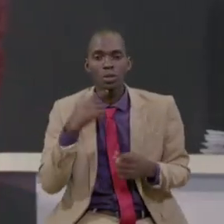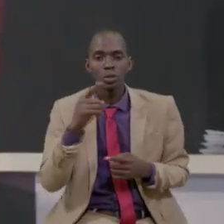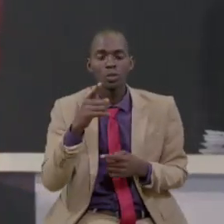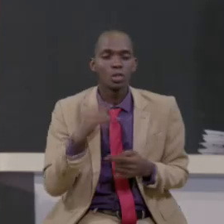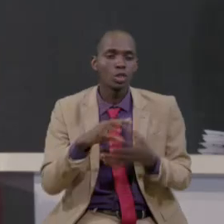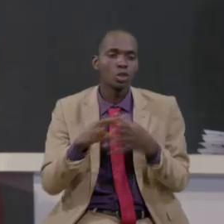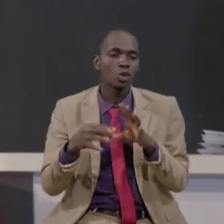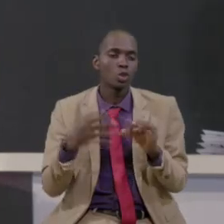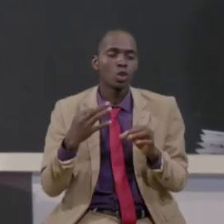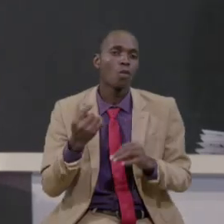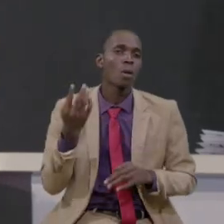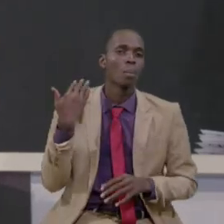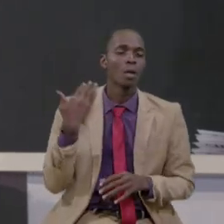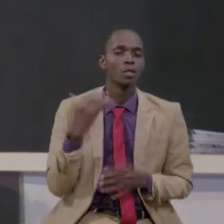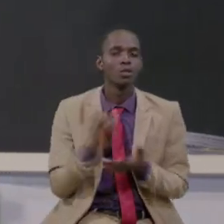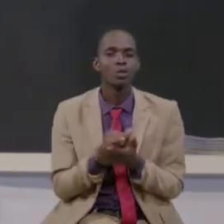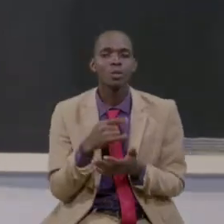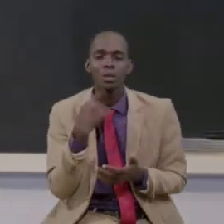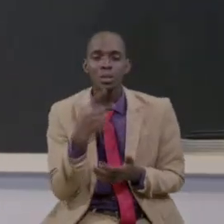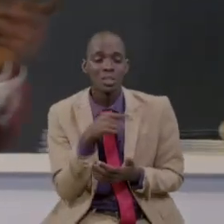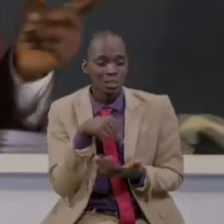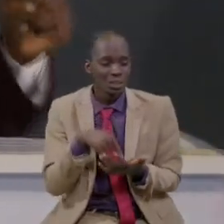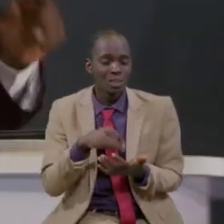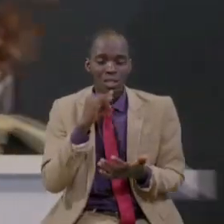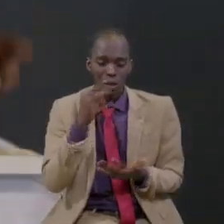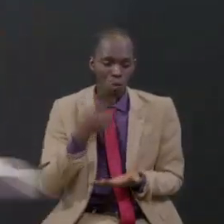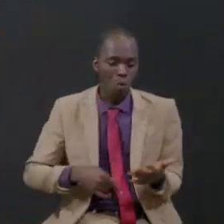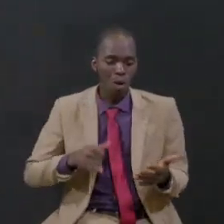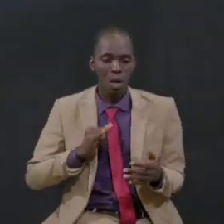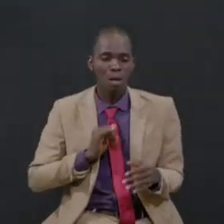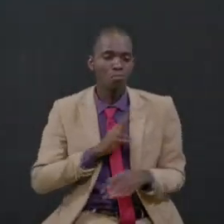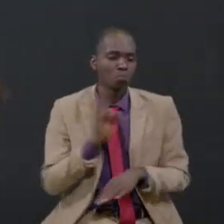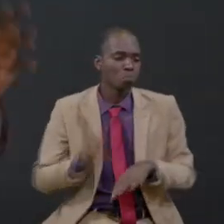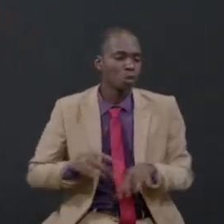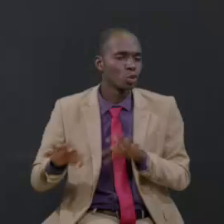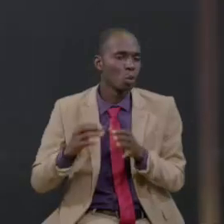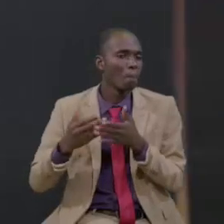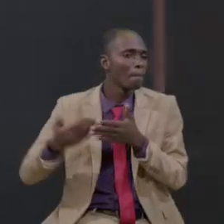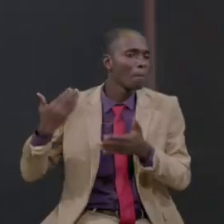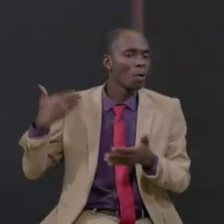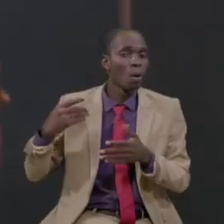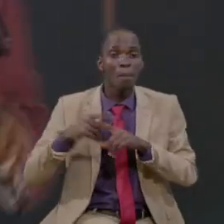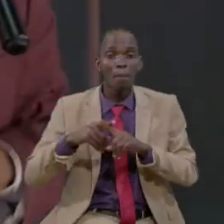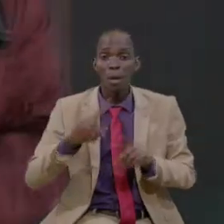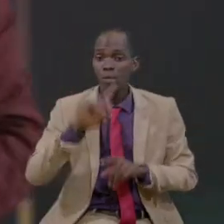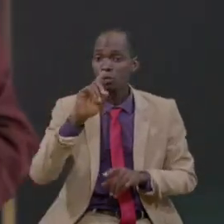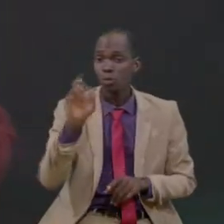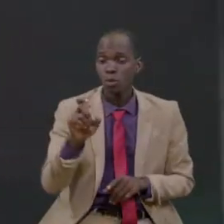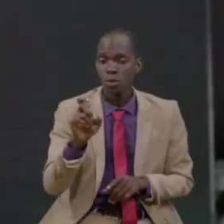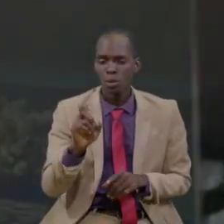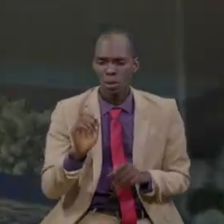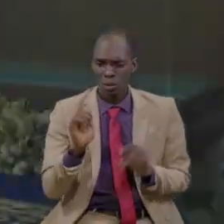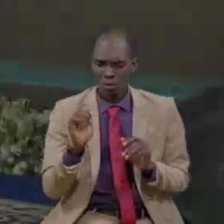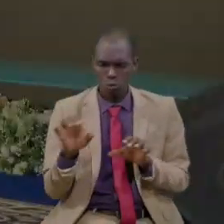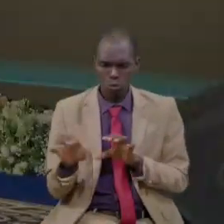what I used to do. But the question is, do I do that now? Can I do